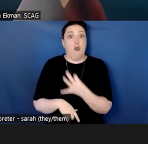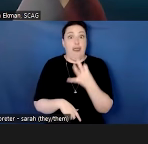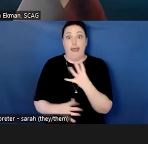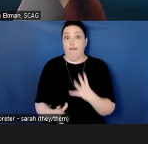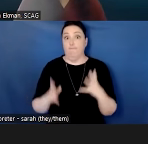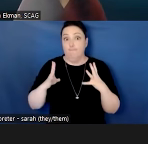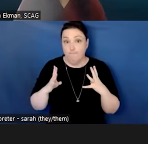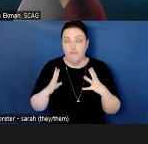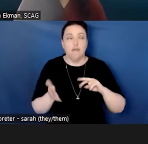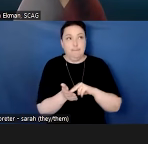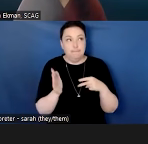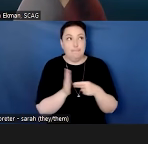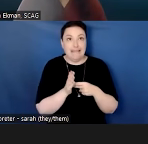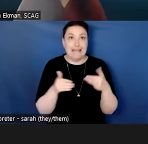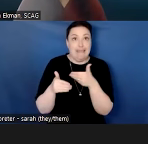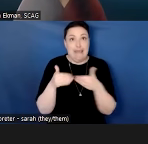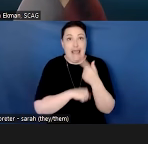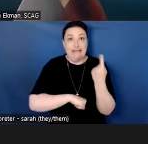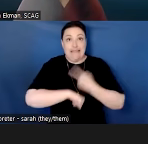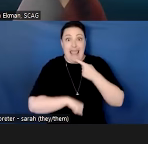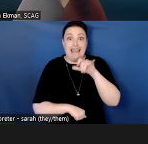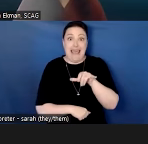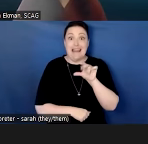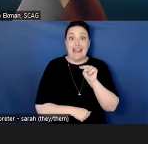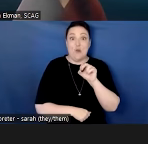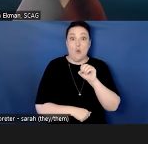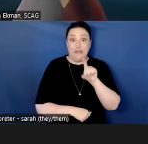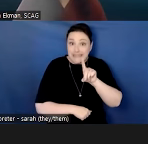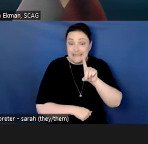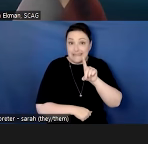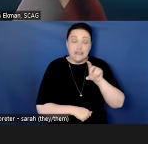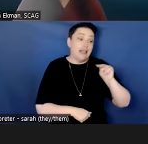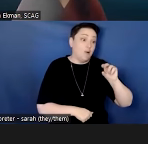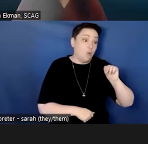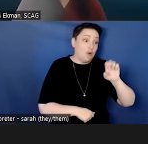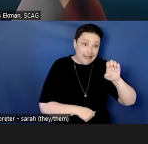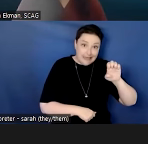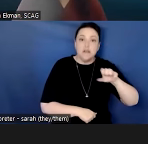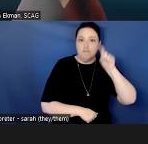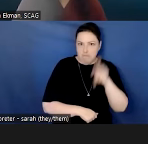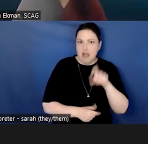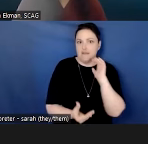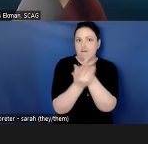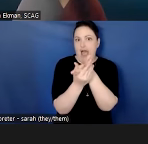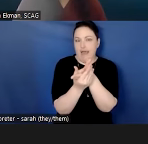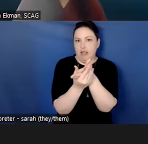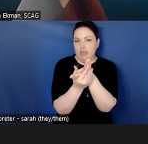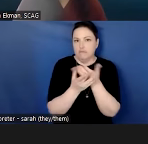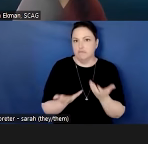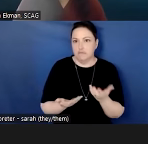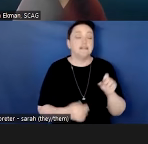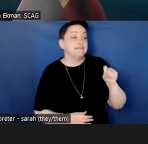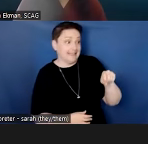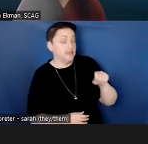sure that the next day that NOD or NOE was filed, is what you're saying. Yeah, but you can also